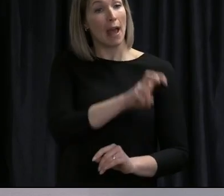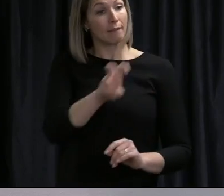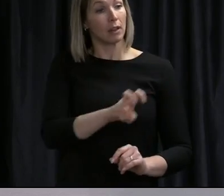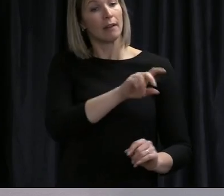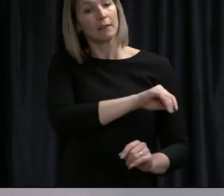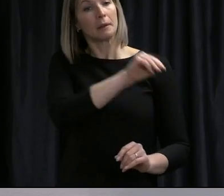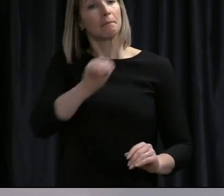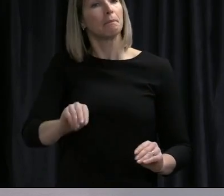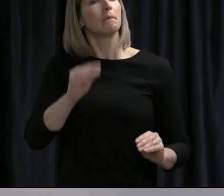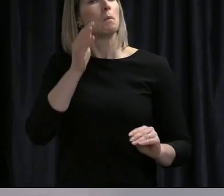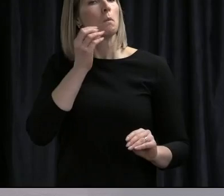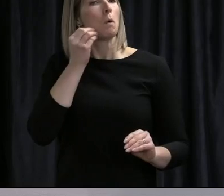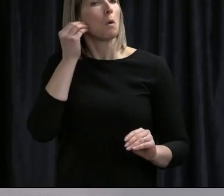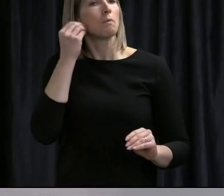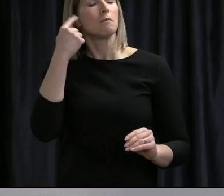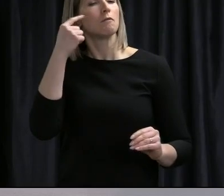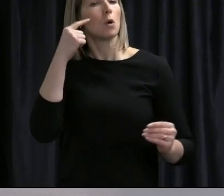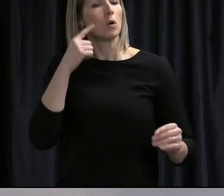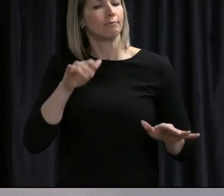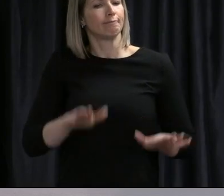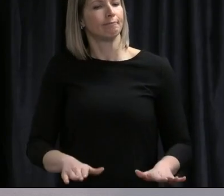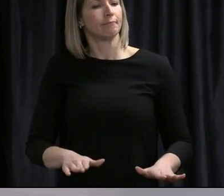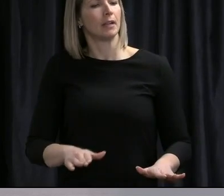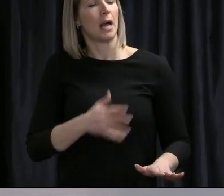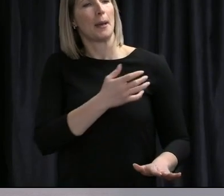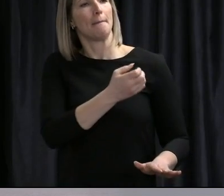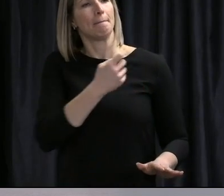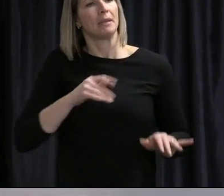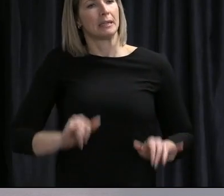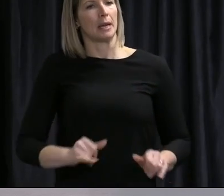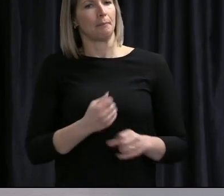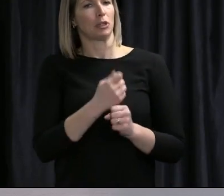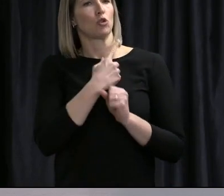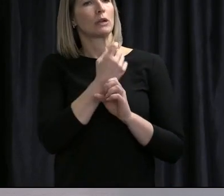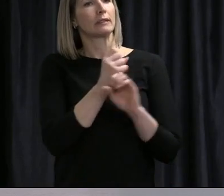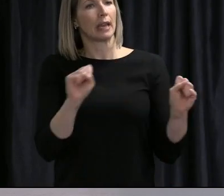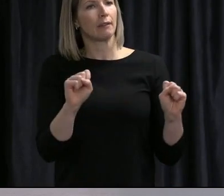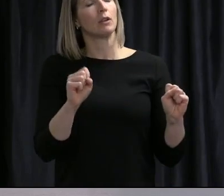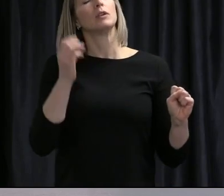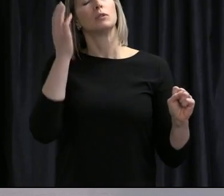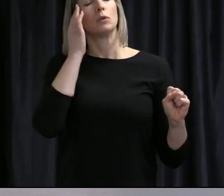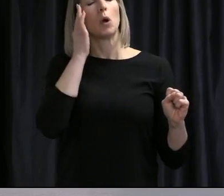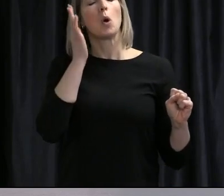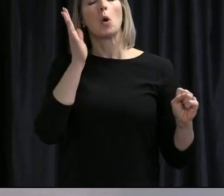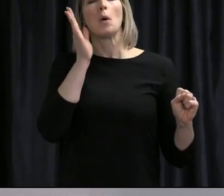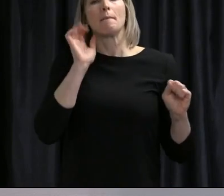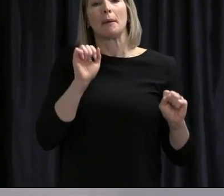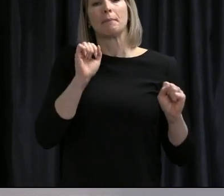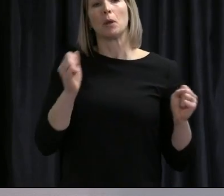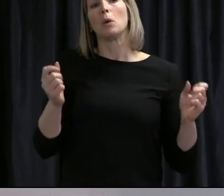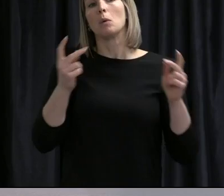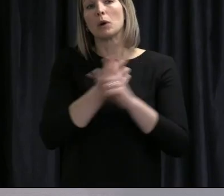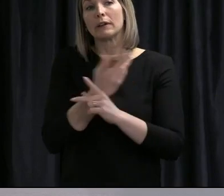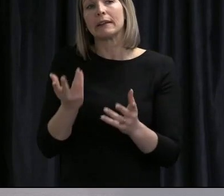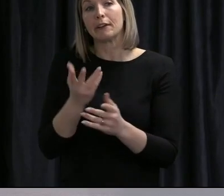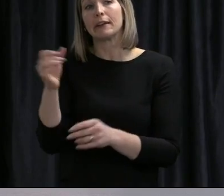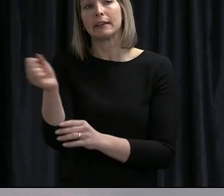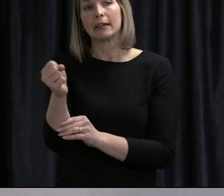mind that we want to do what's best, for people in our province and for our students. The other thing that I will say is